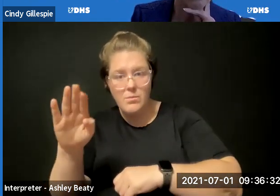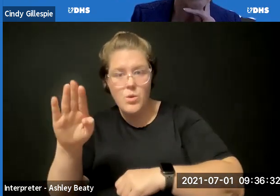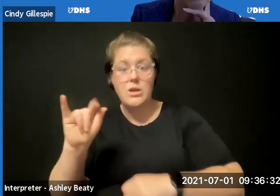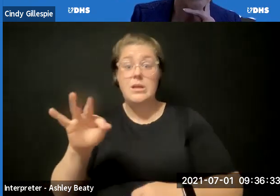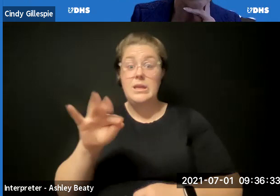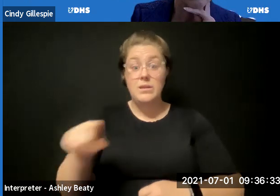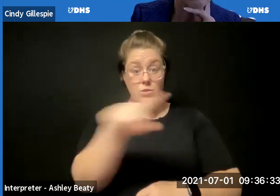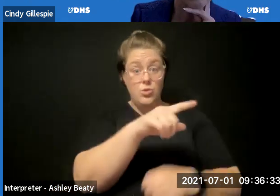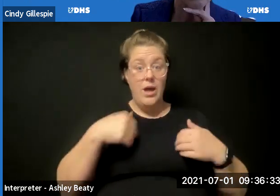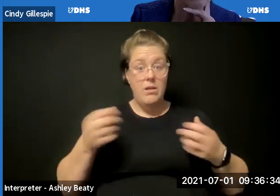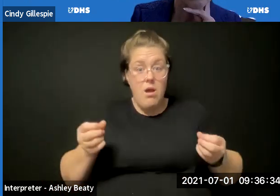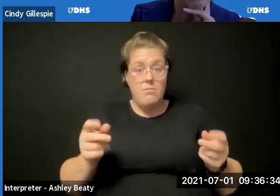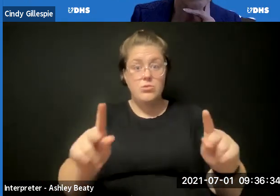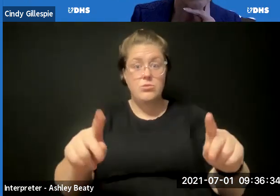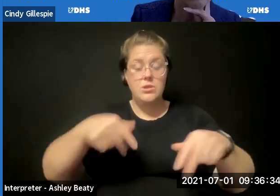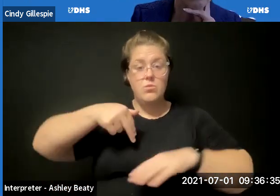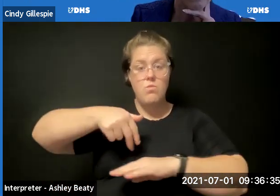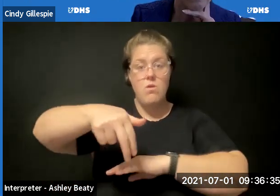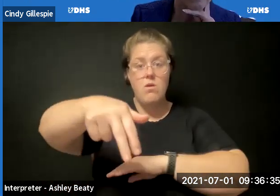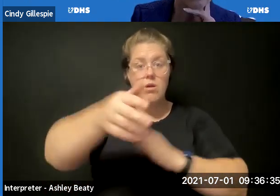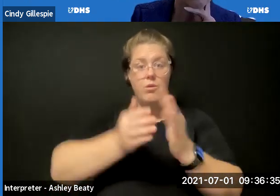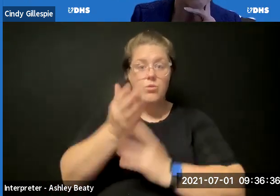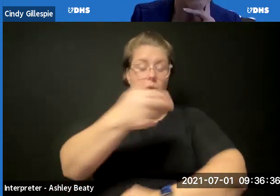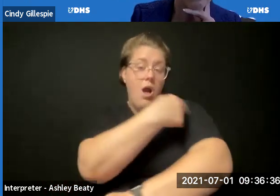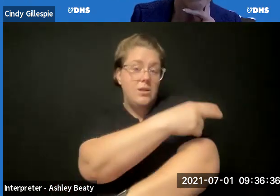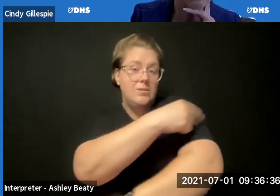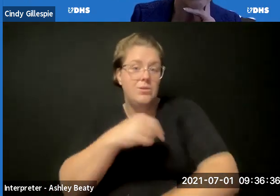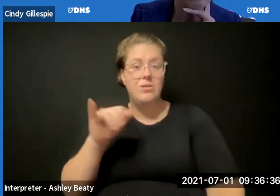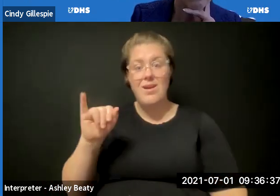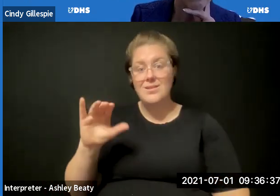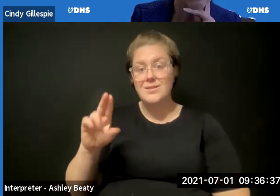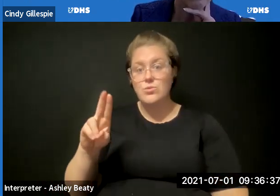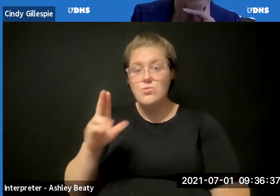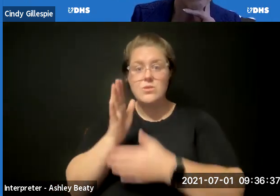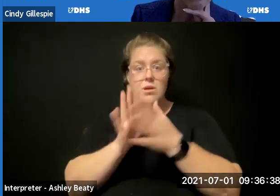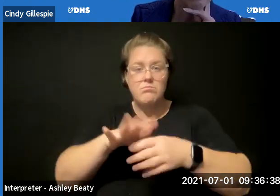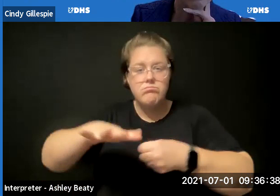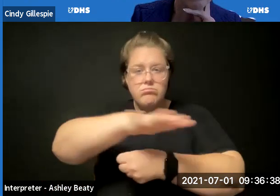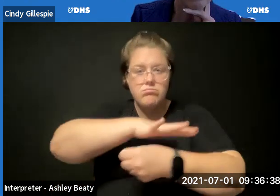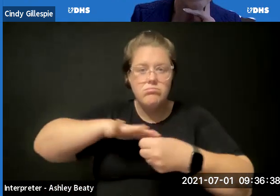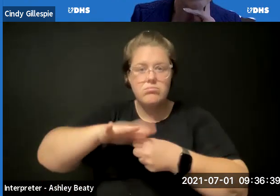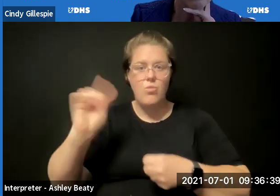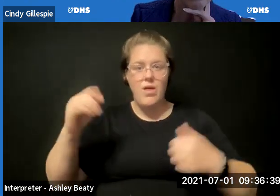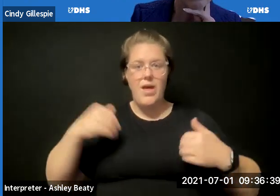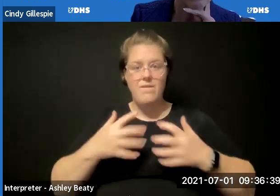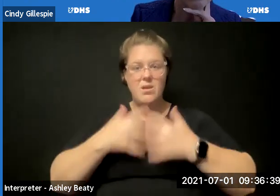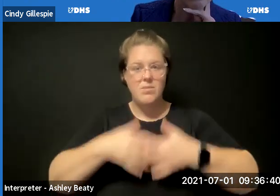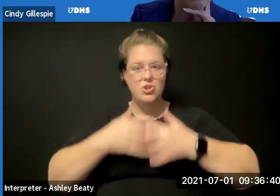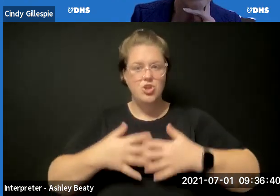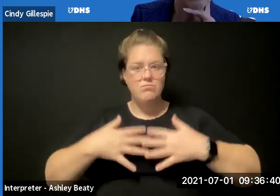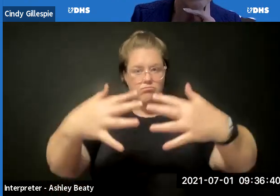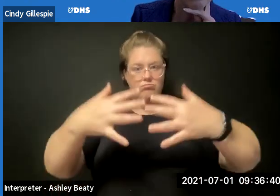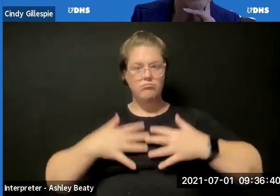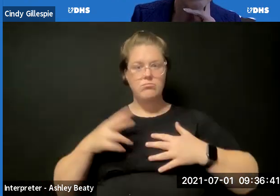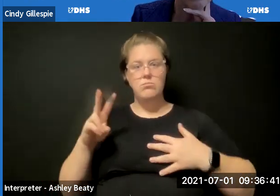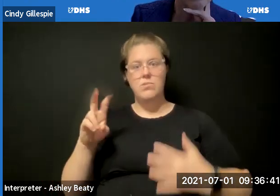to walk through a hospital, through the ICUs, through some of the the areas where they have the ventilators and such, you looked around, it was almost